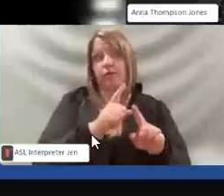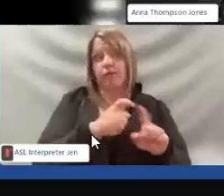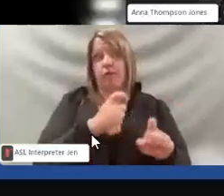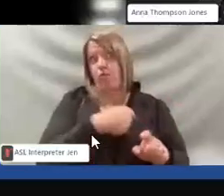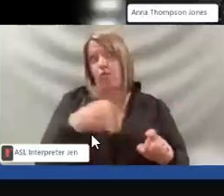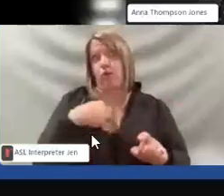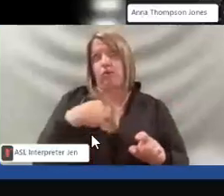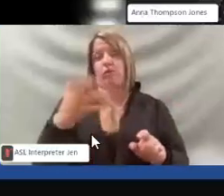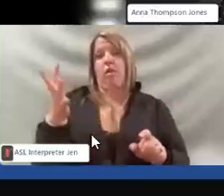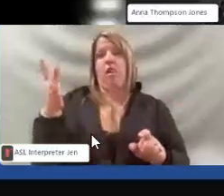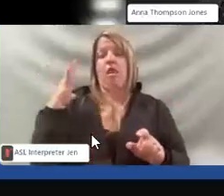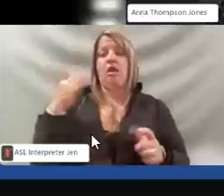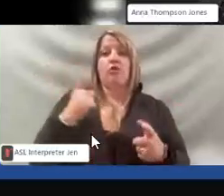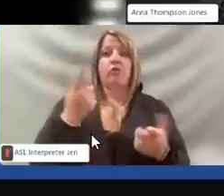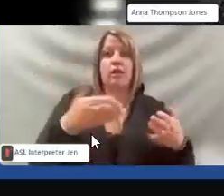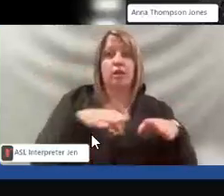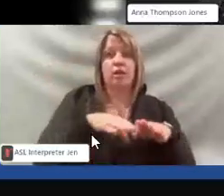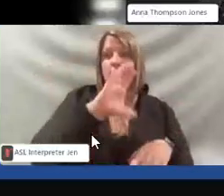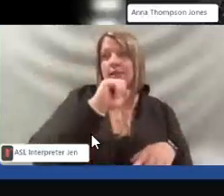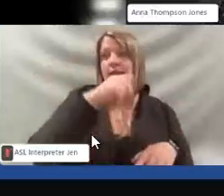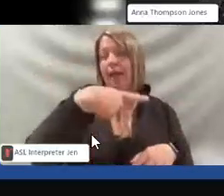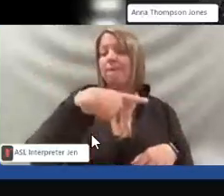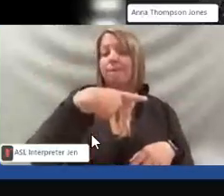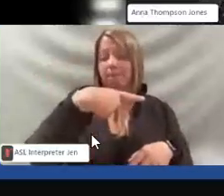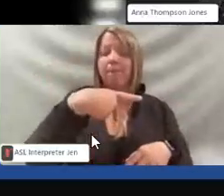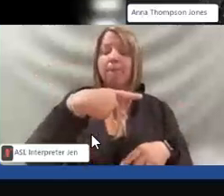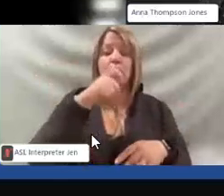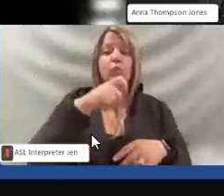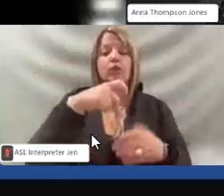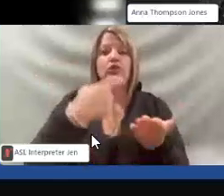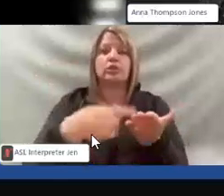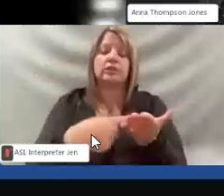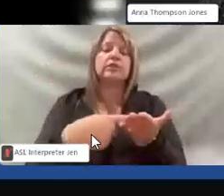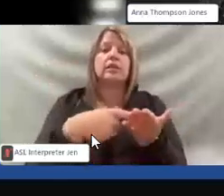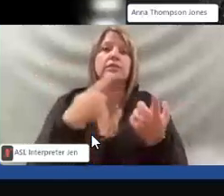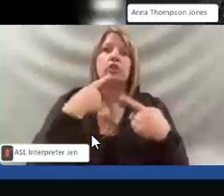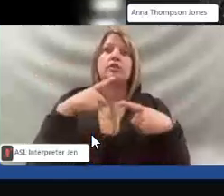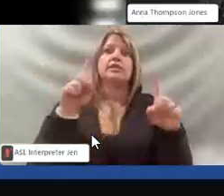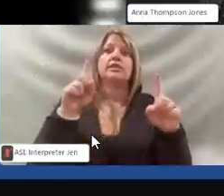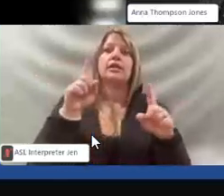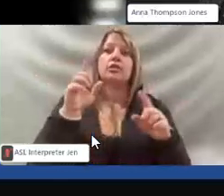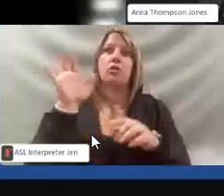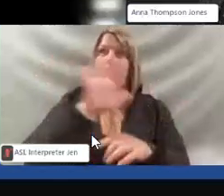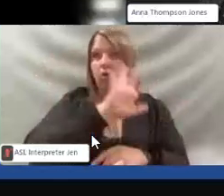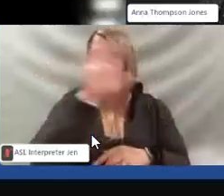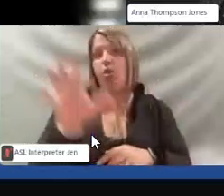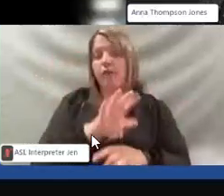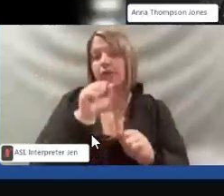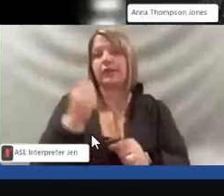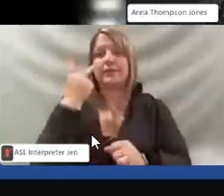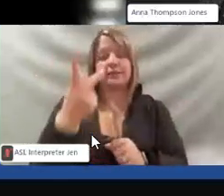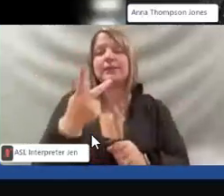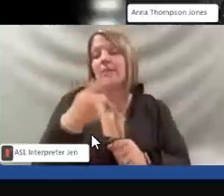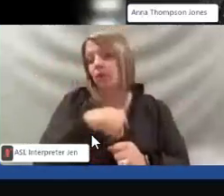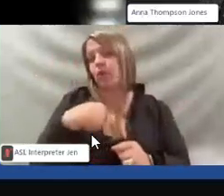the fact that we're getting ready to close the cap, and they're saying that we should talk about the successes that we've had to the rest of the country. So I'm pretty pleased